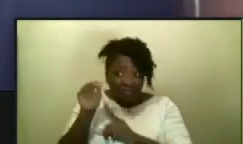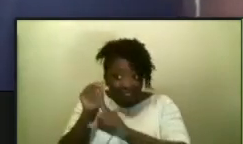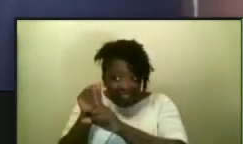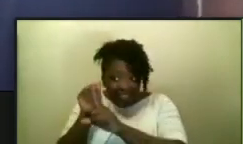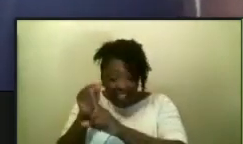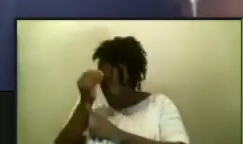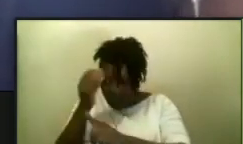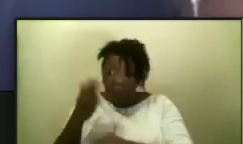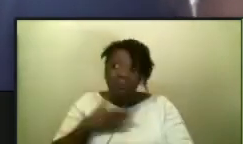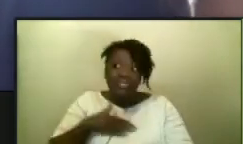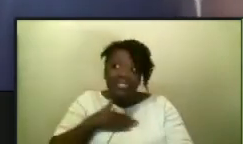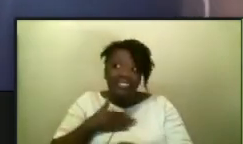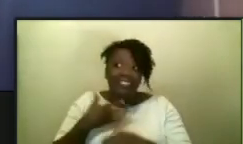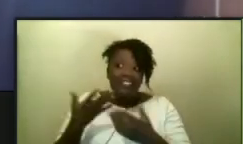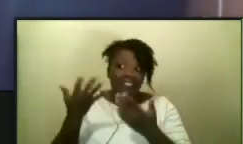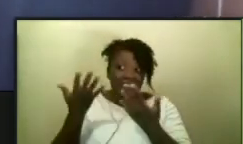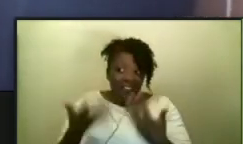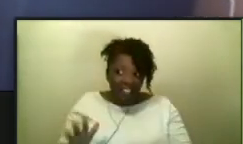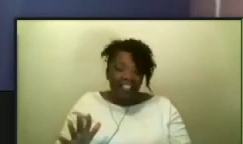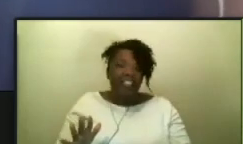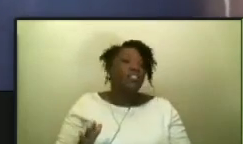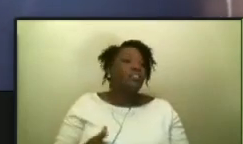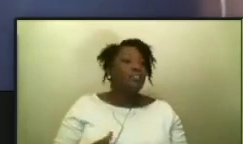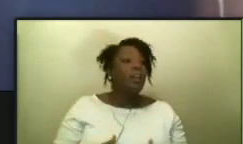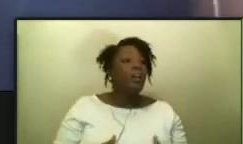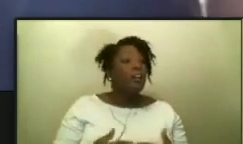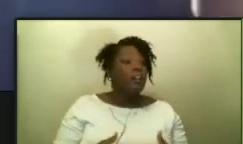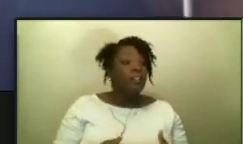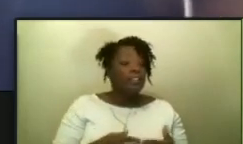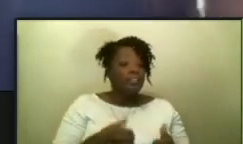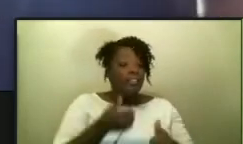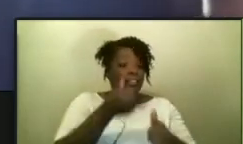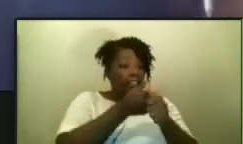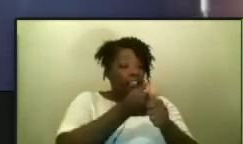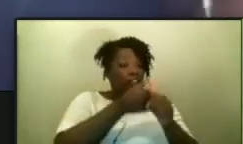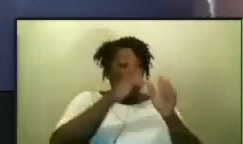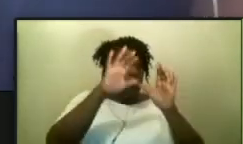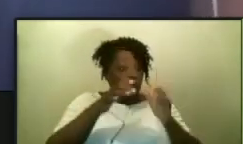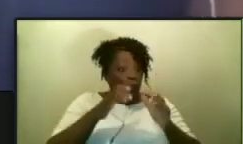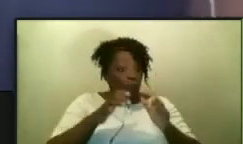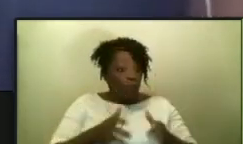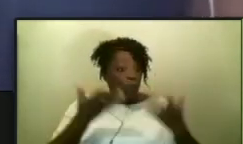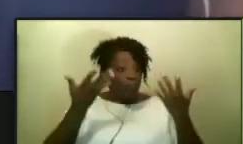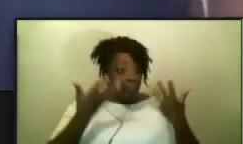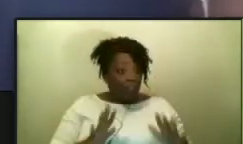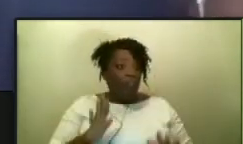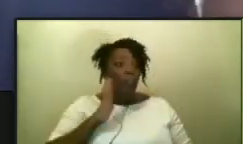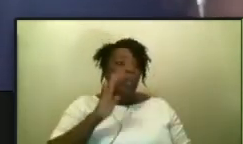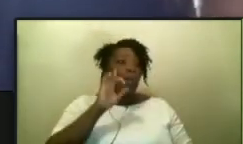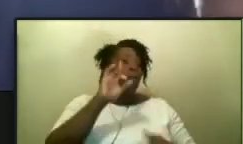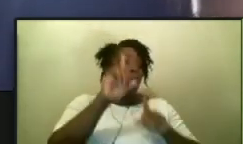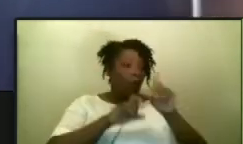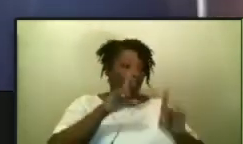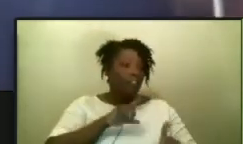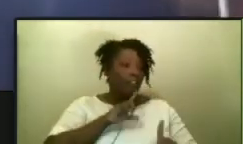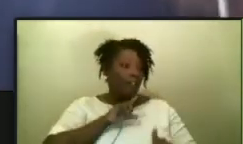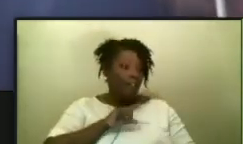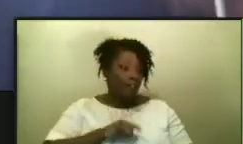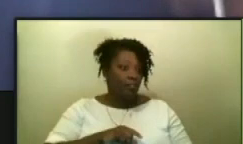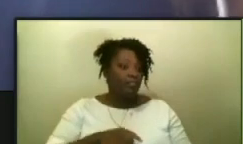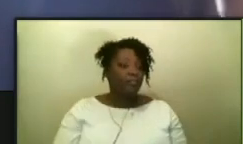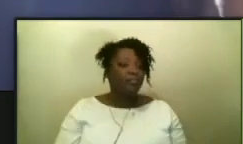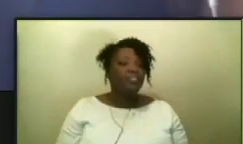also be asking questions from our guests at the end of each of the segments and at the end of all the segments. So before we begin, we want to take